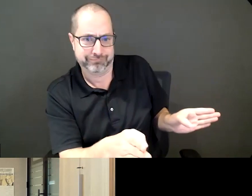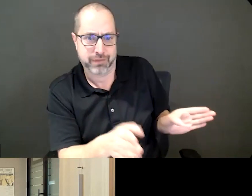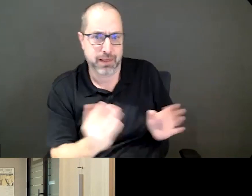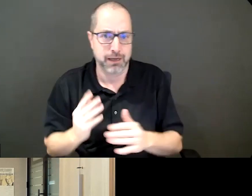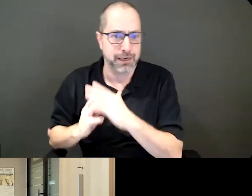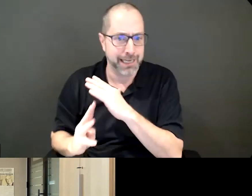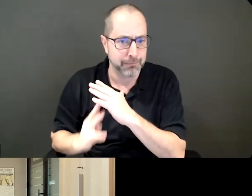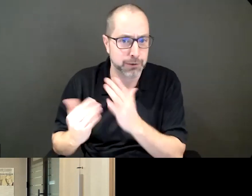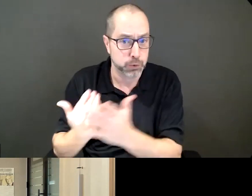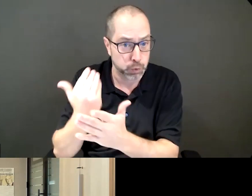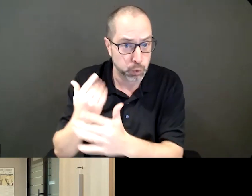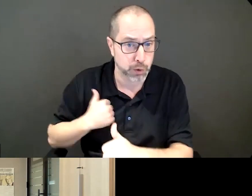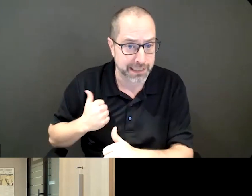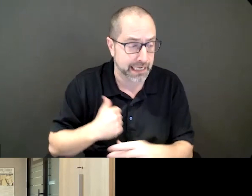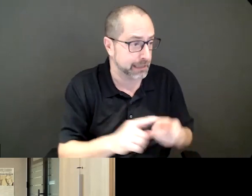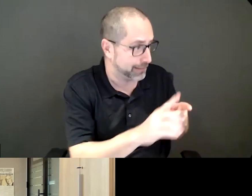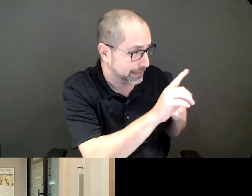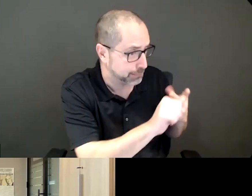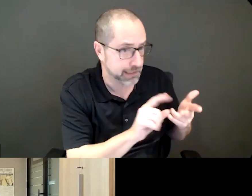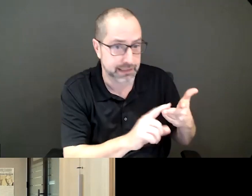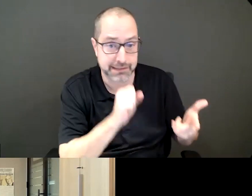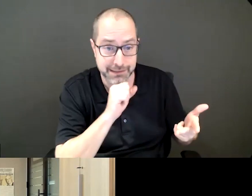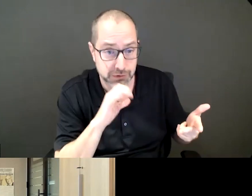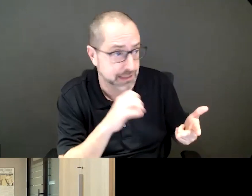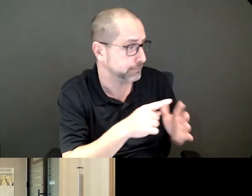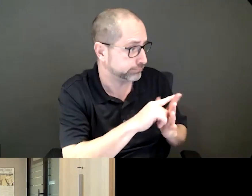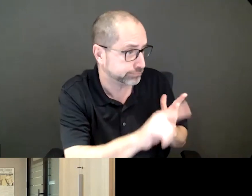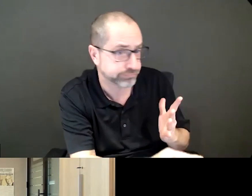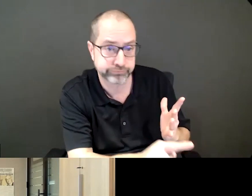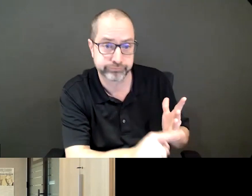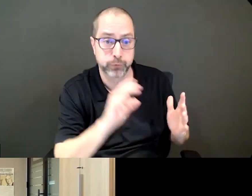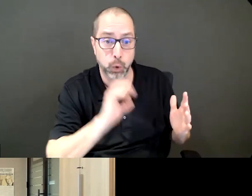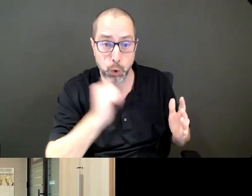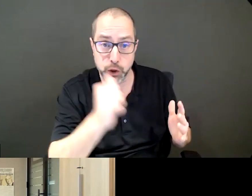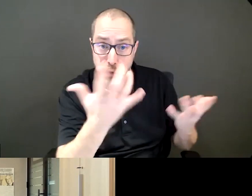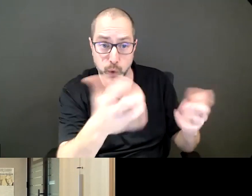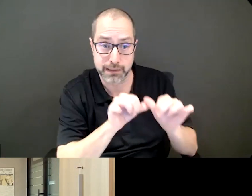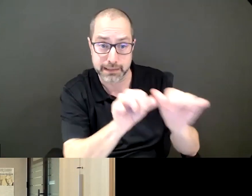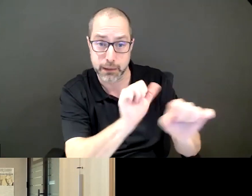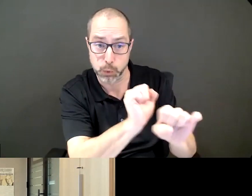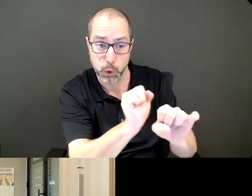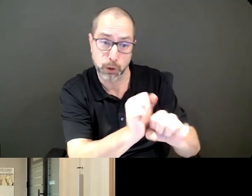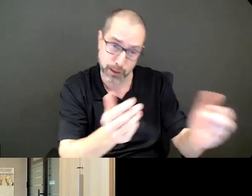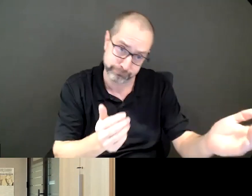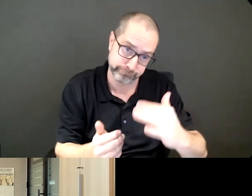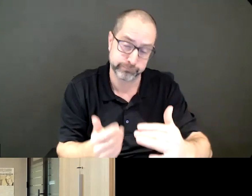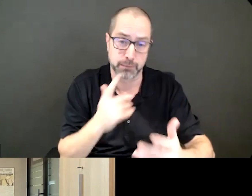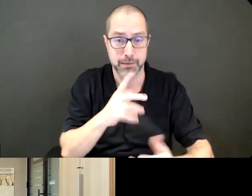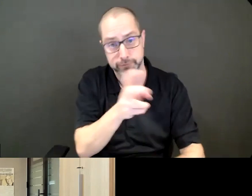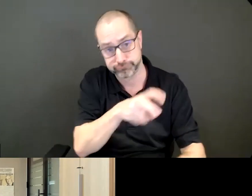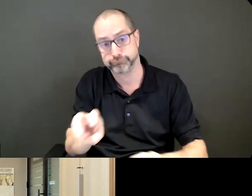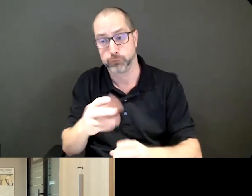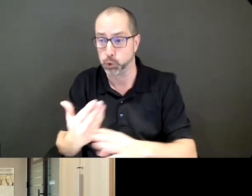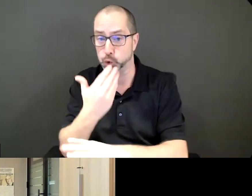look at persons living with a disability, to look at older folks who might want to still continue working, but maybe not in the career that they've had for the last 30 or 40